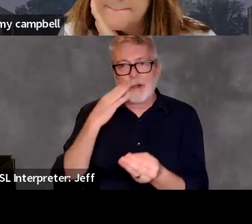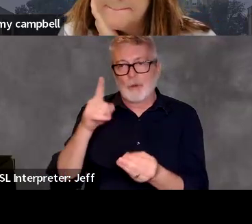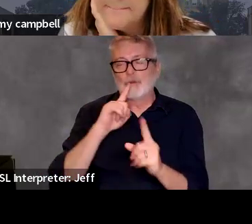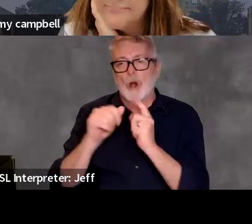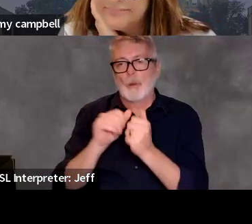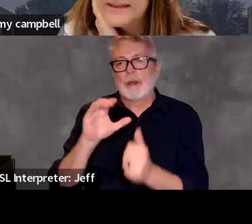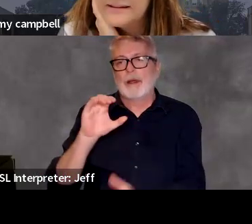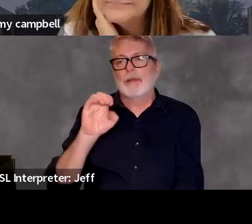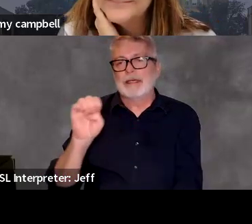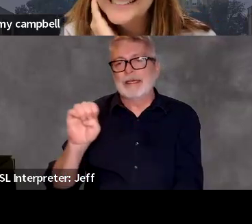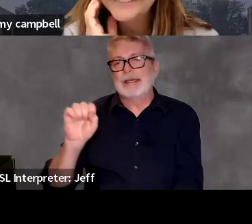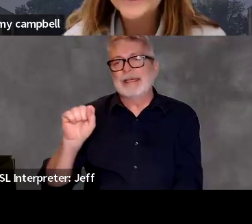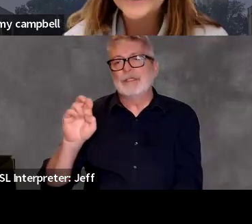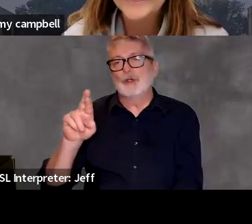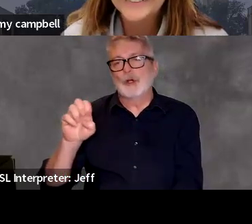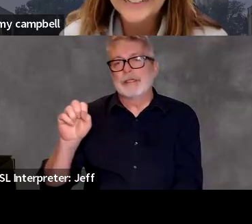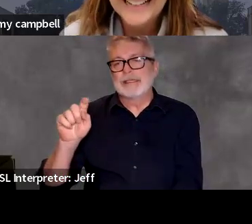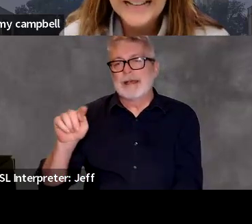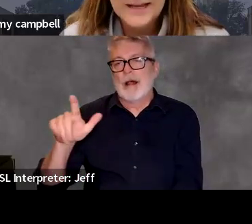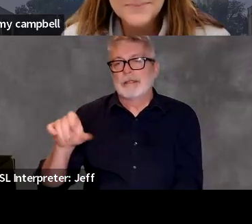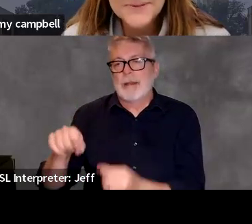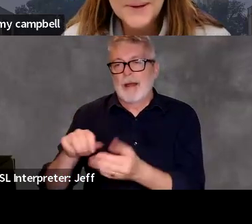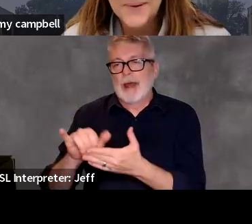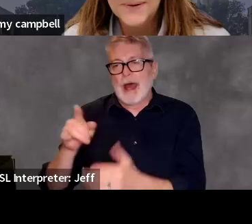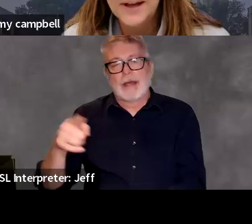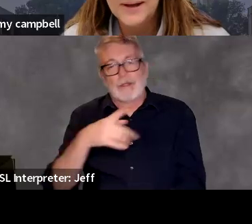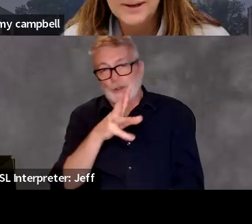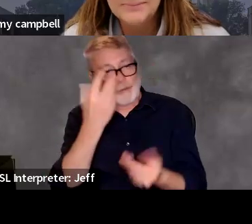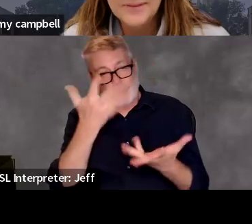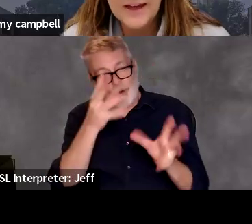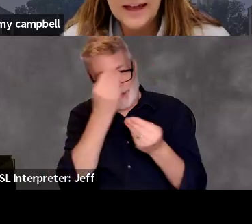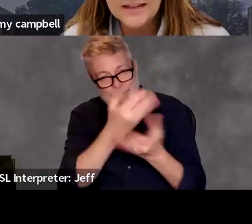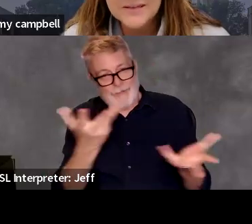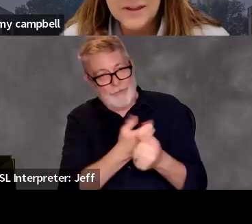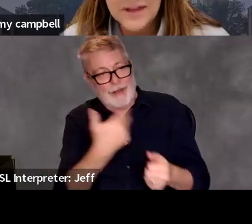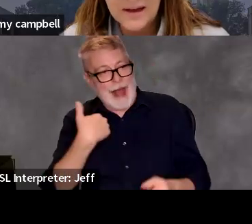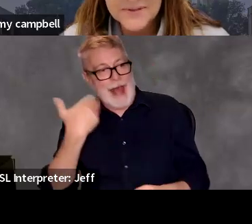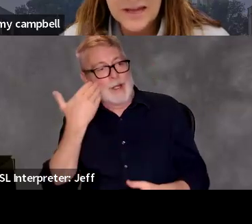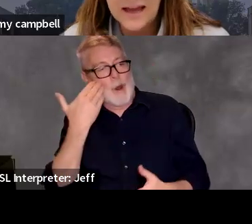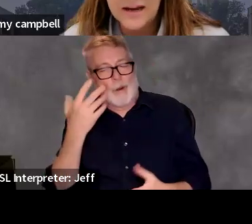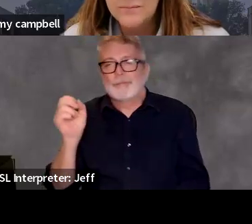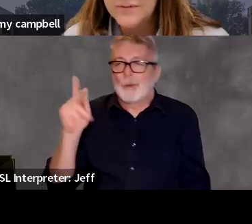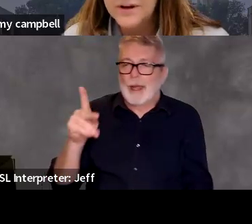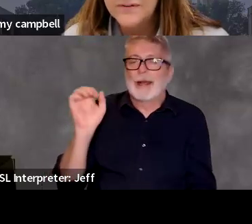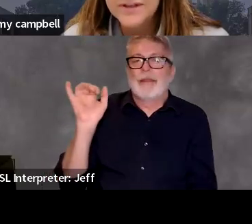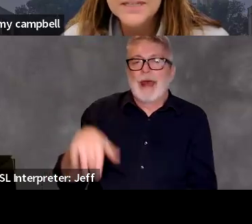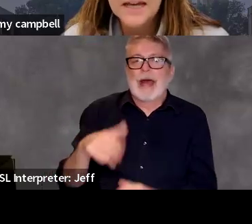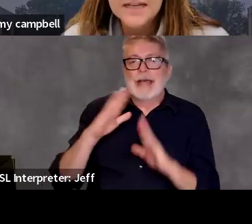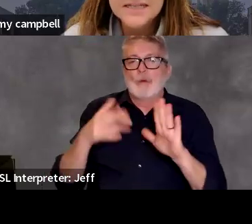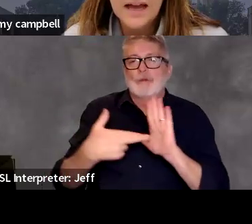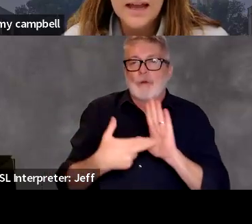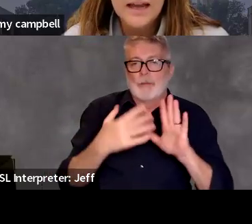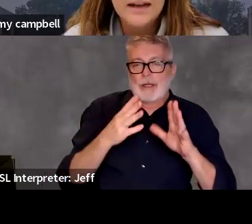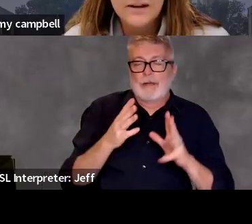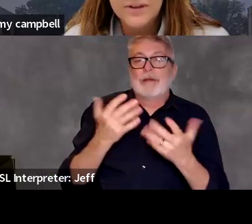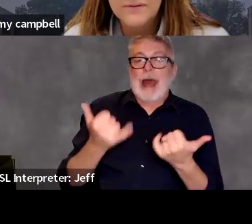Nope, you said what I know, so. Yep, so that is on the House side. Moving over to the